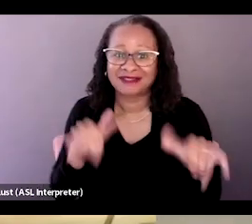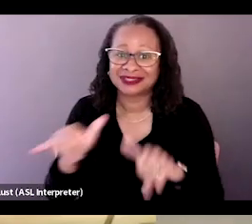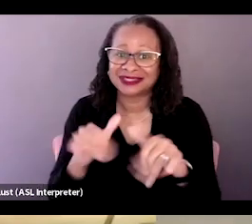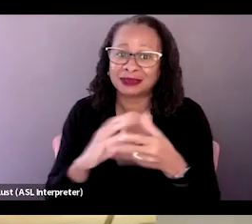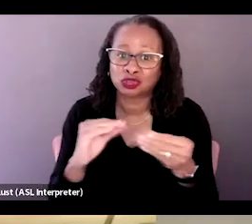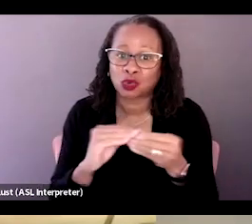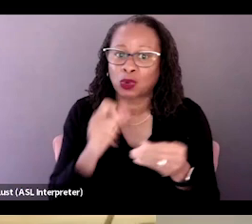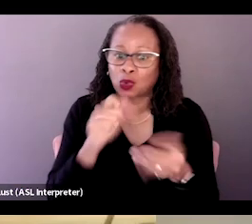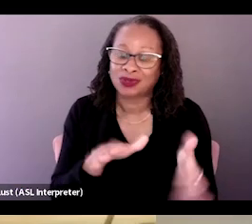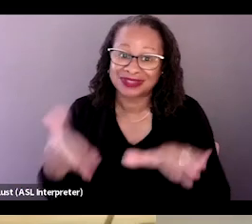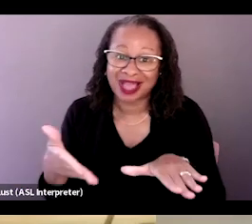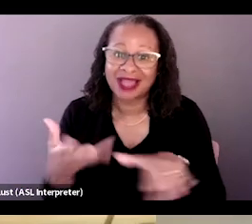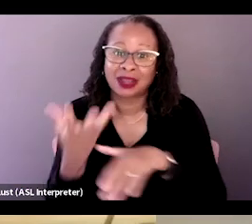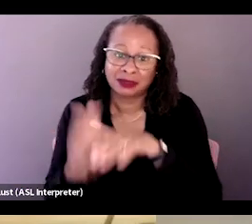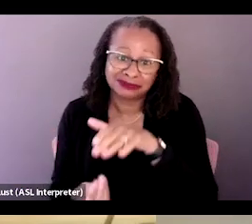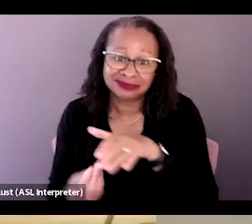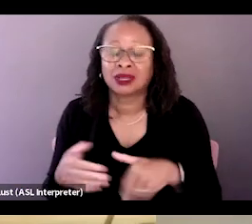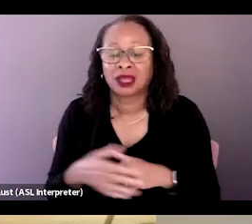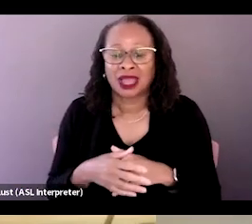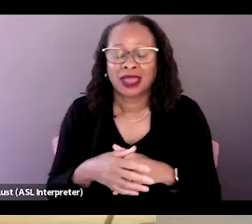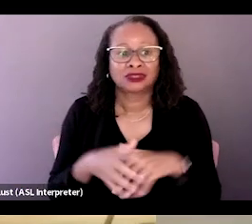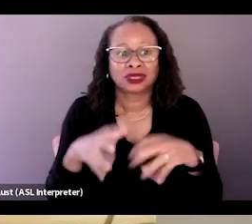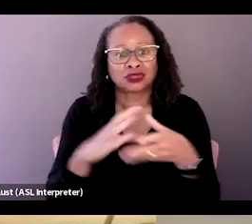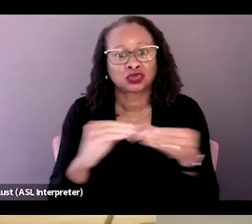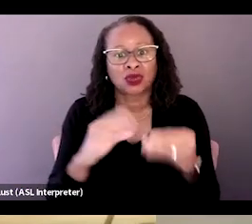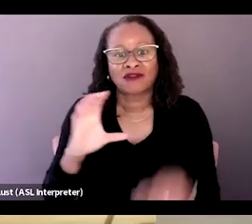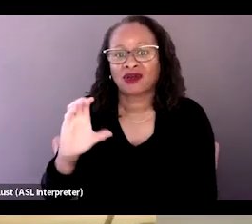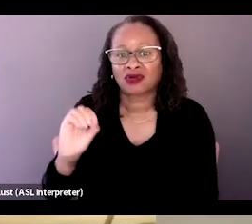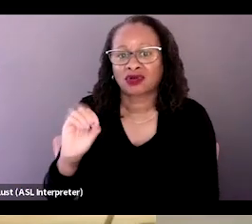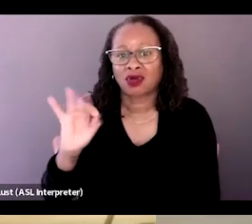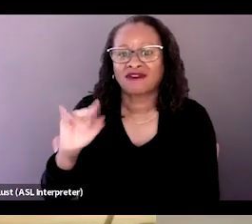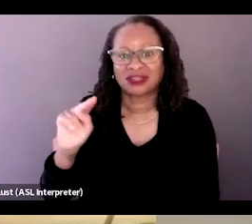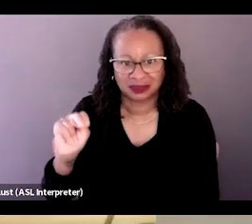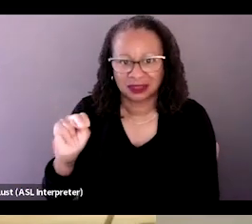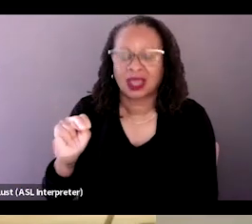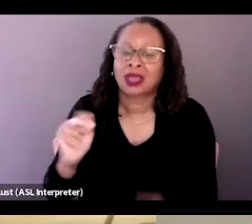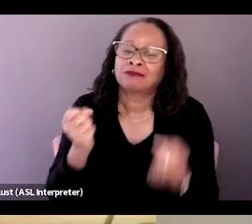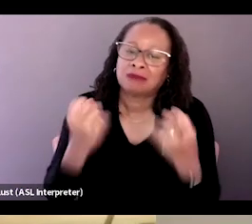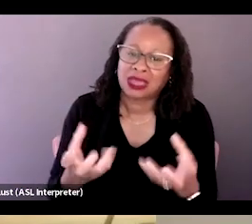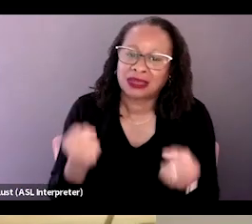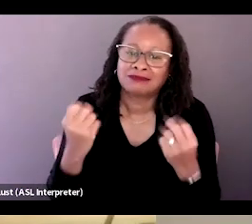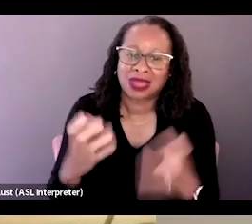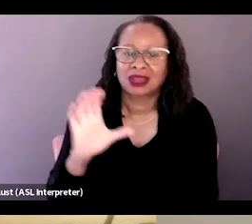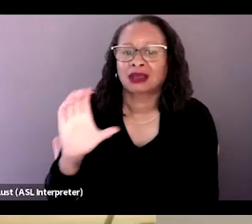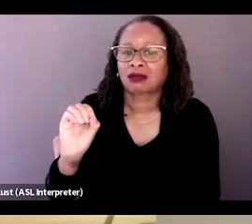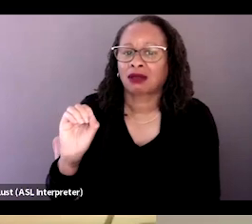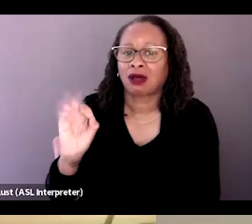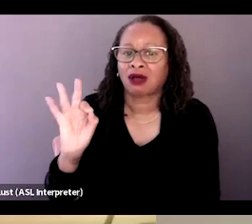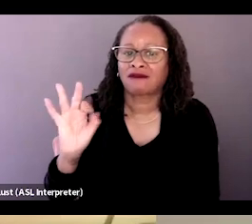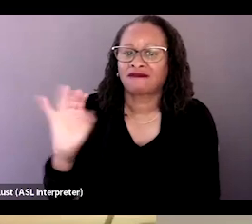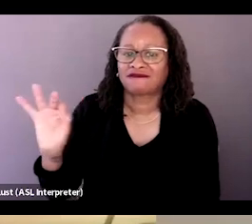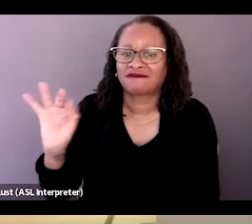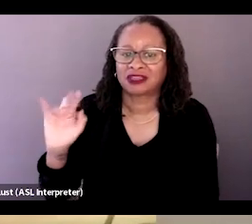so it was a story of coffins. Loads of coffins. And I basically just bought a